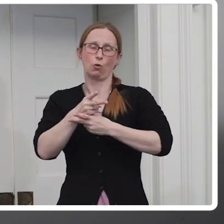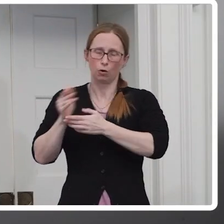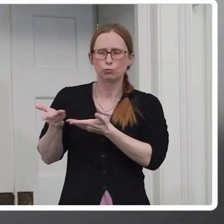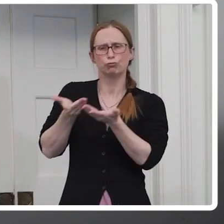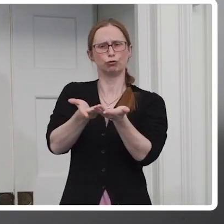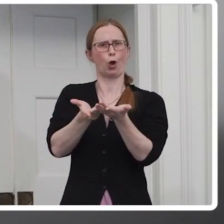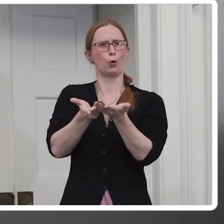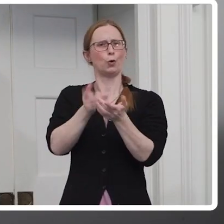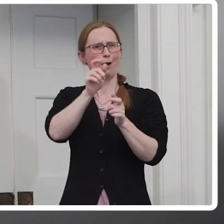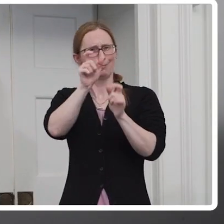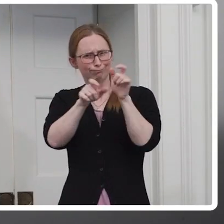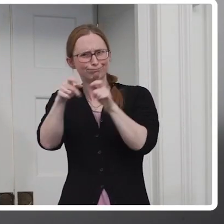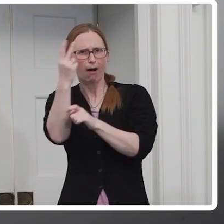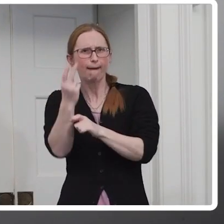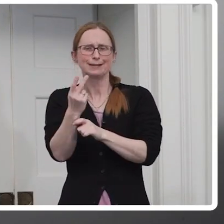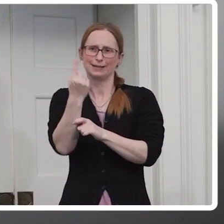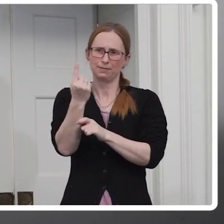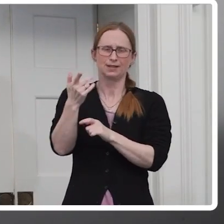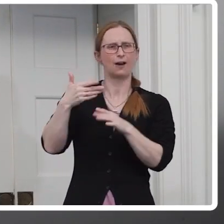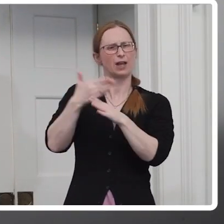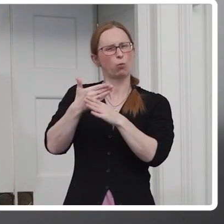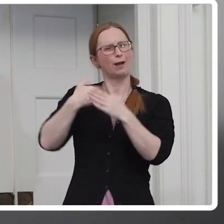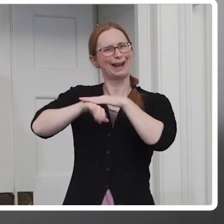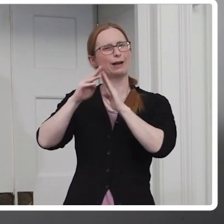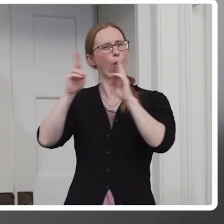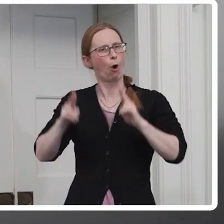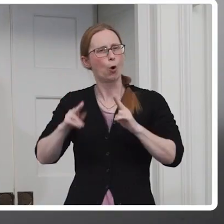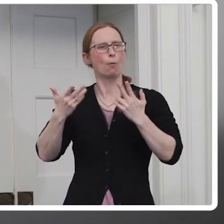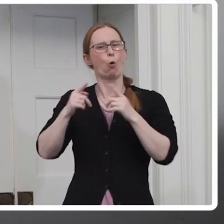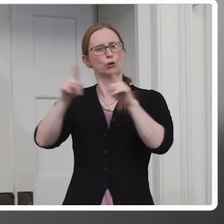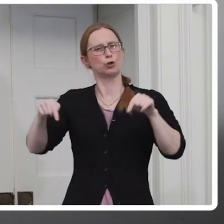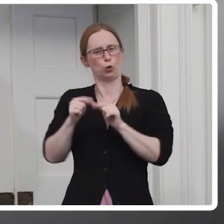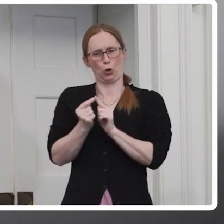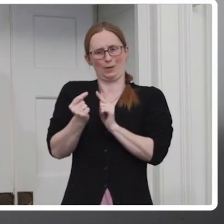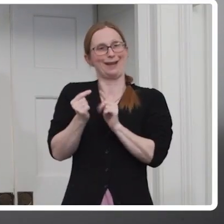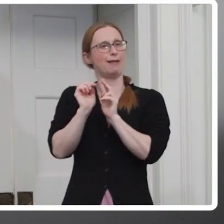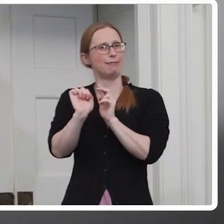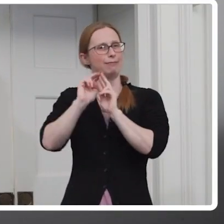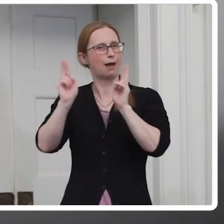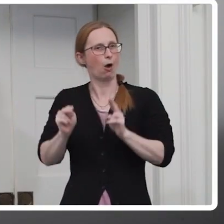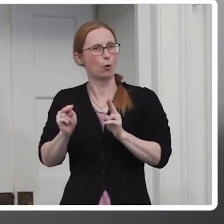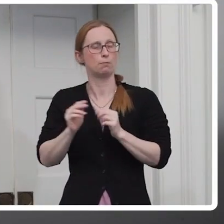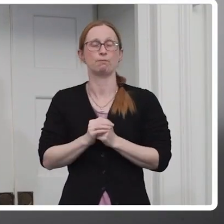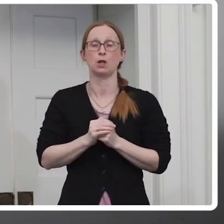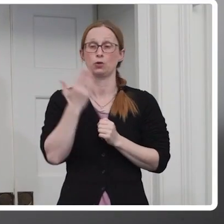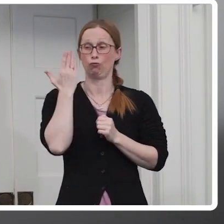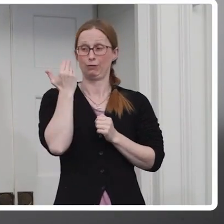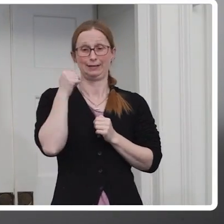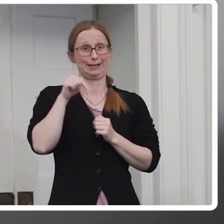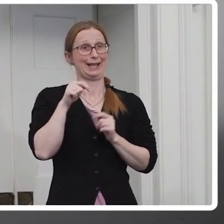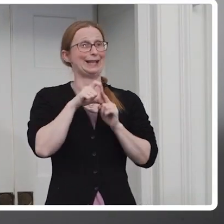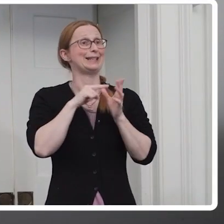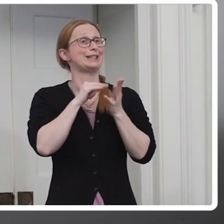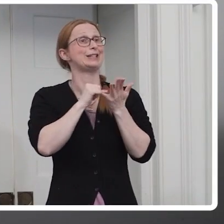who work from home or at a studio space nearby to the home. Earlier in the year, Dash, in partnership